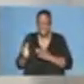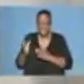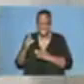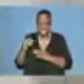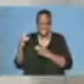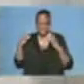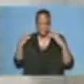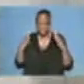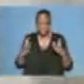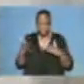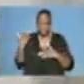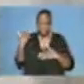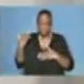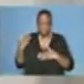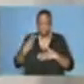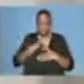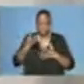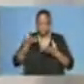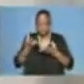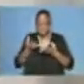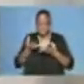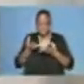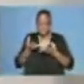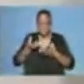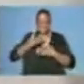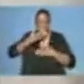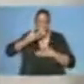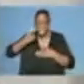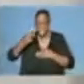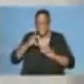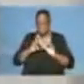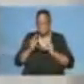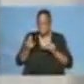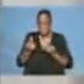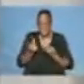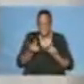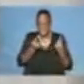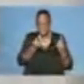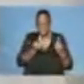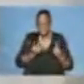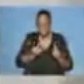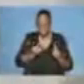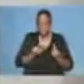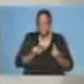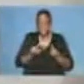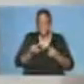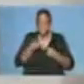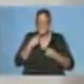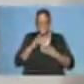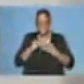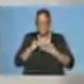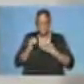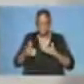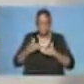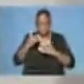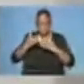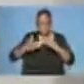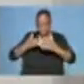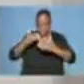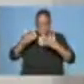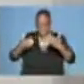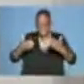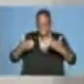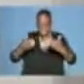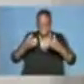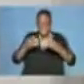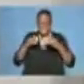coaches, you know, we wanted to continue to attract the best we got out there. And as you can see, as we continue to progress, once we bring Chris DeMarco on and some of our